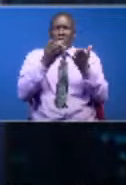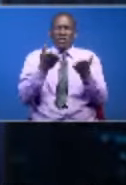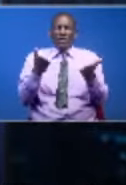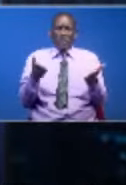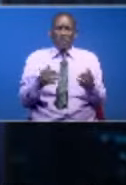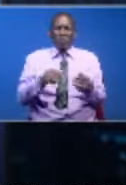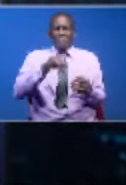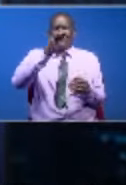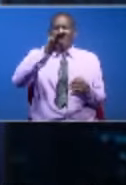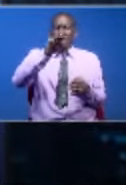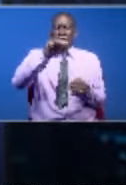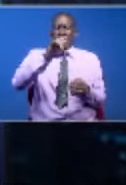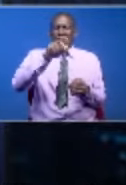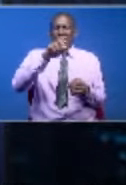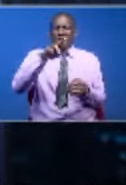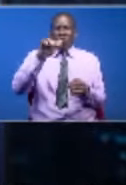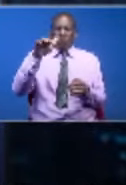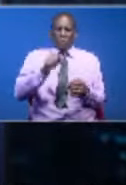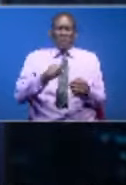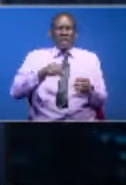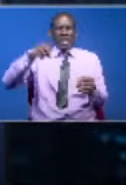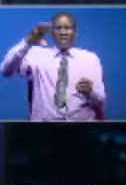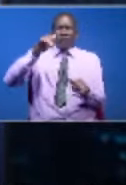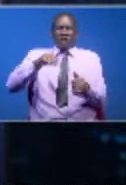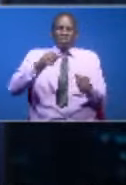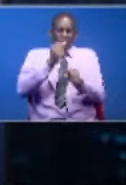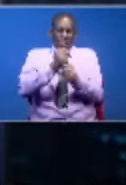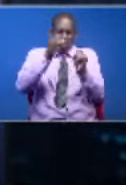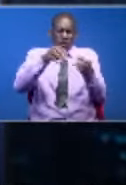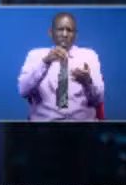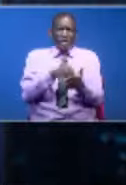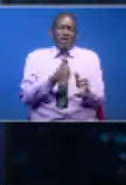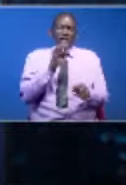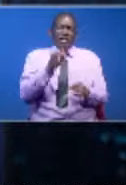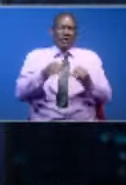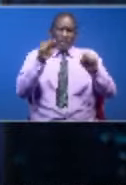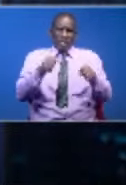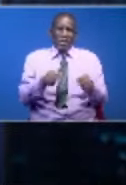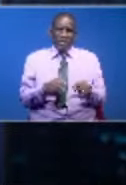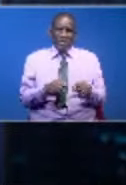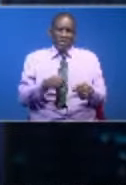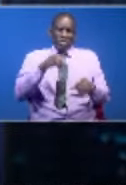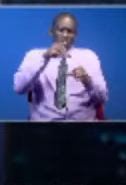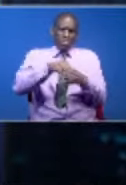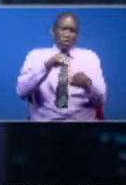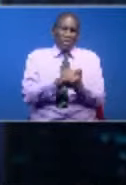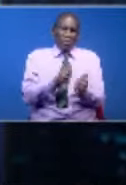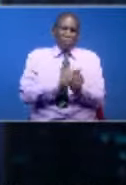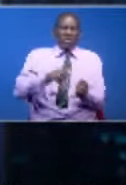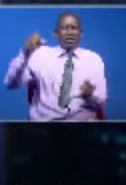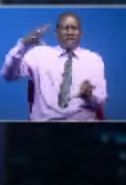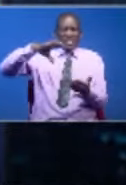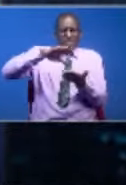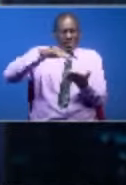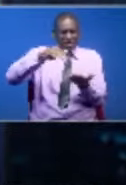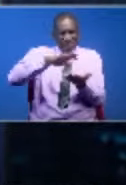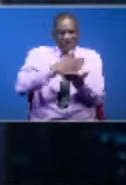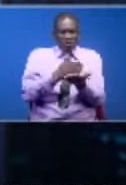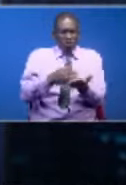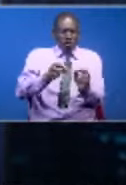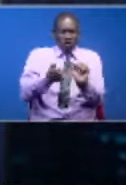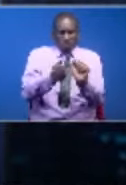the renewable energy sources, and if we can couple that with energy sector reform to bring